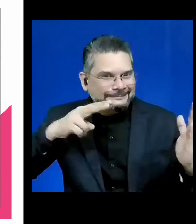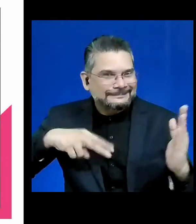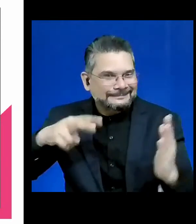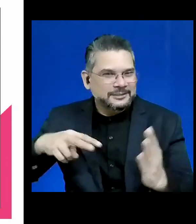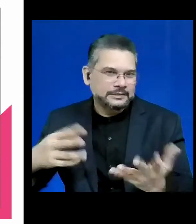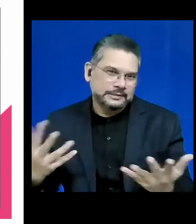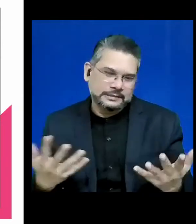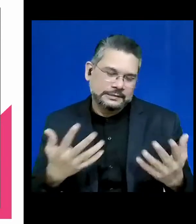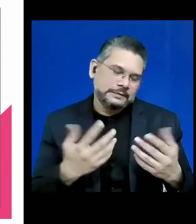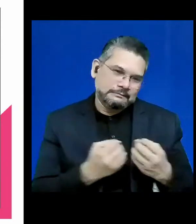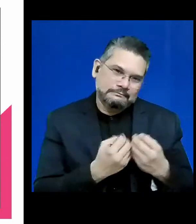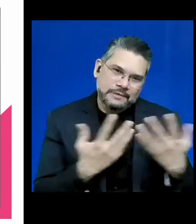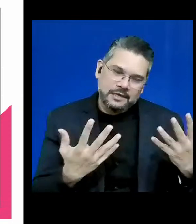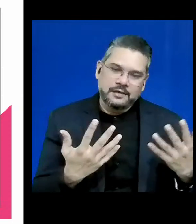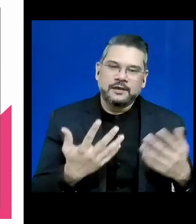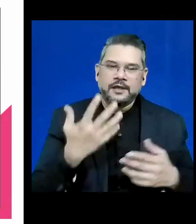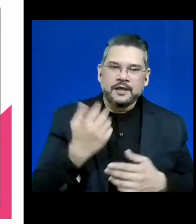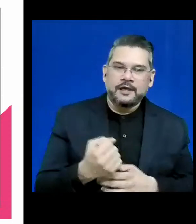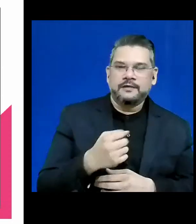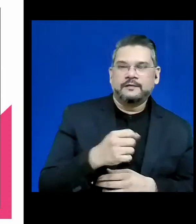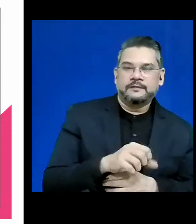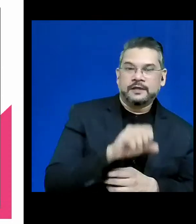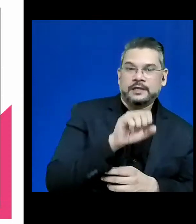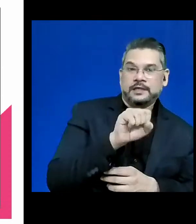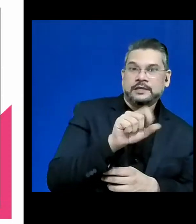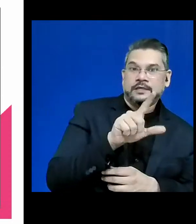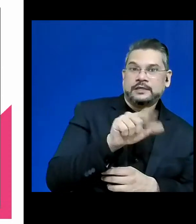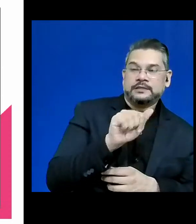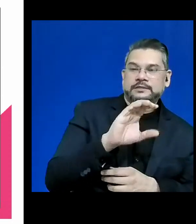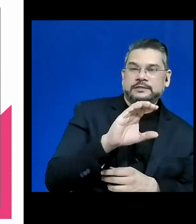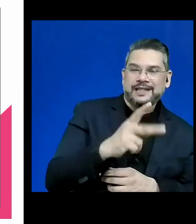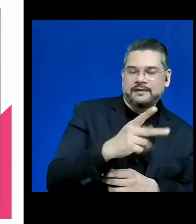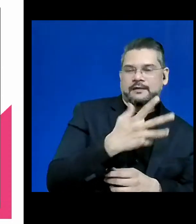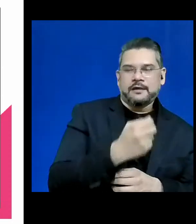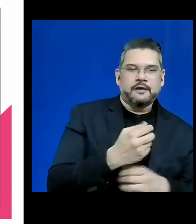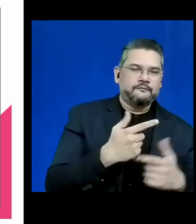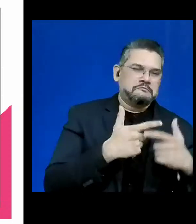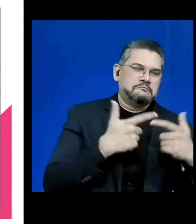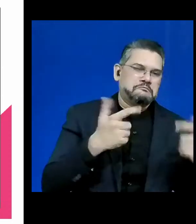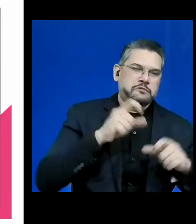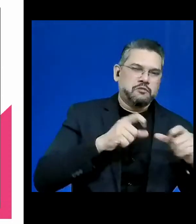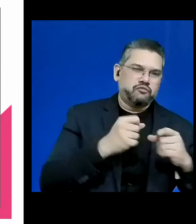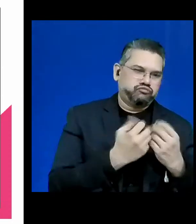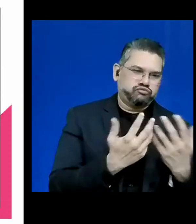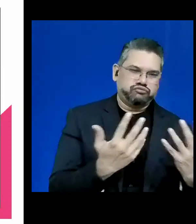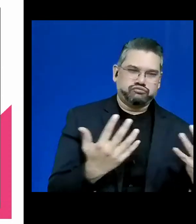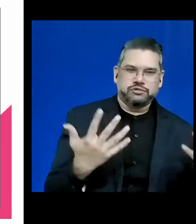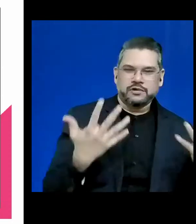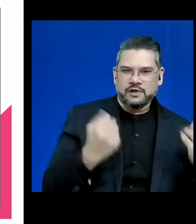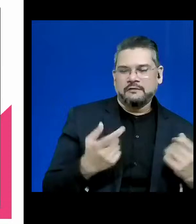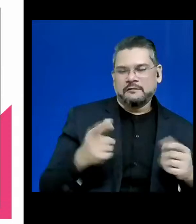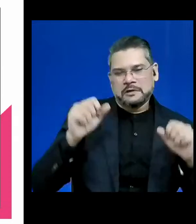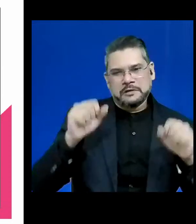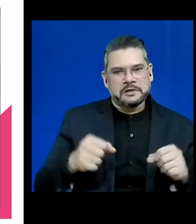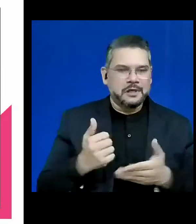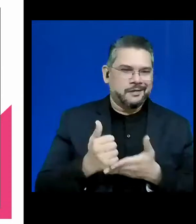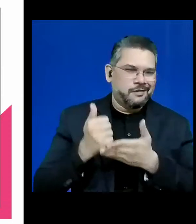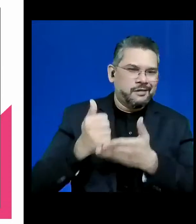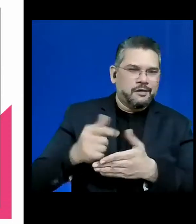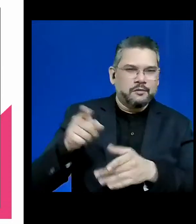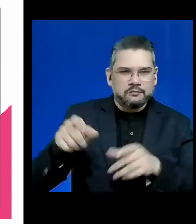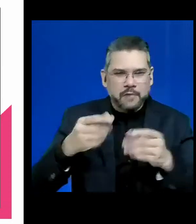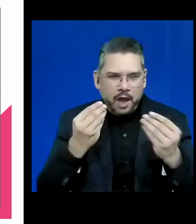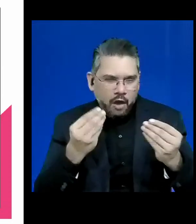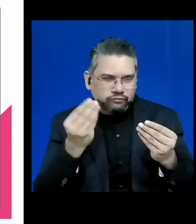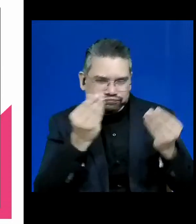There's a huge community on Slack and just out in the industry that's available to help you make sense of this. And if you